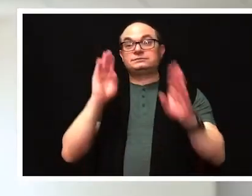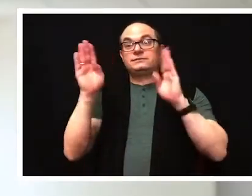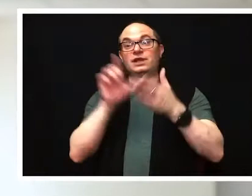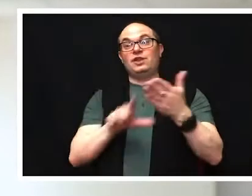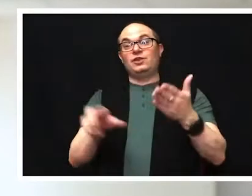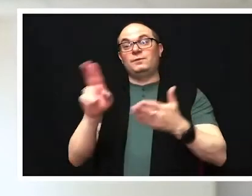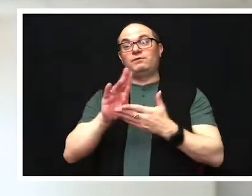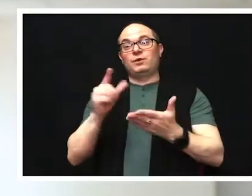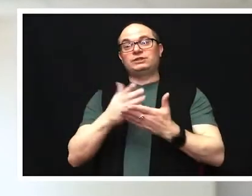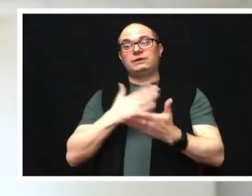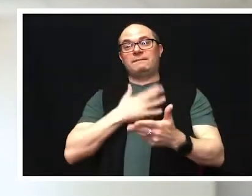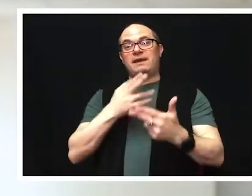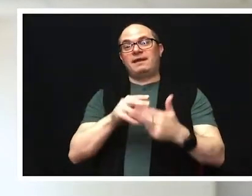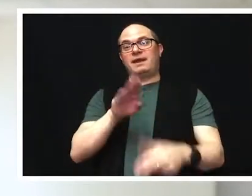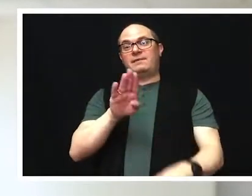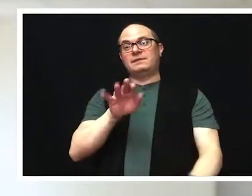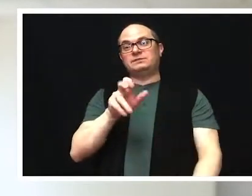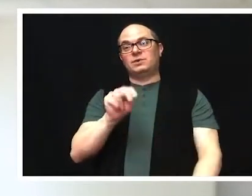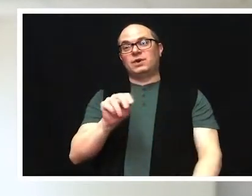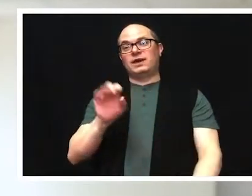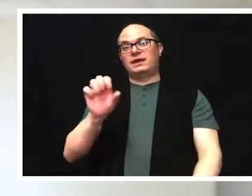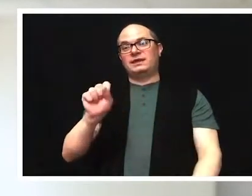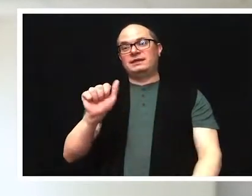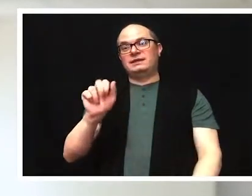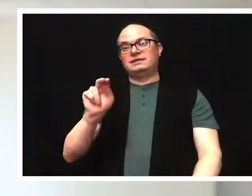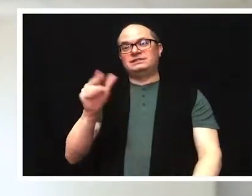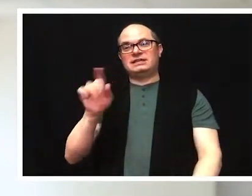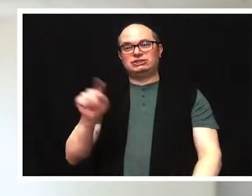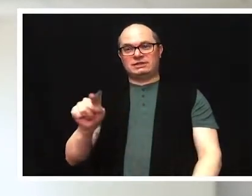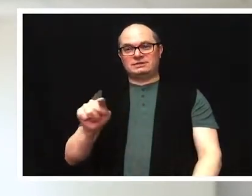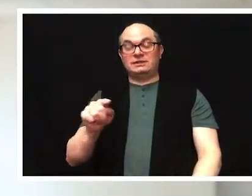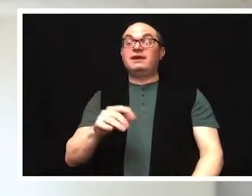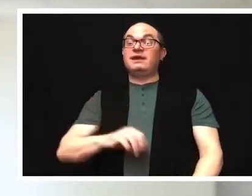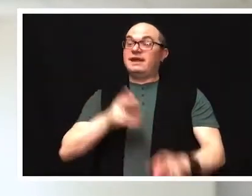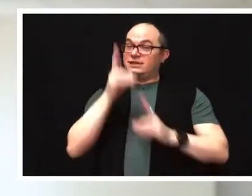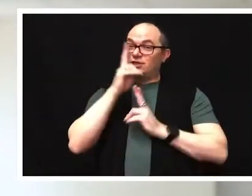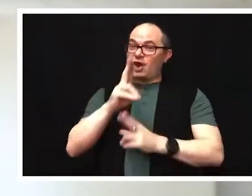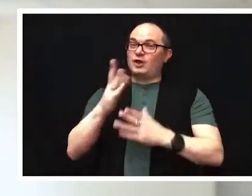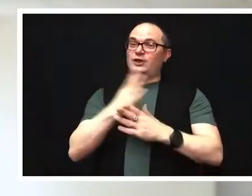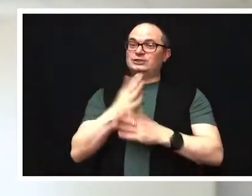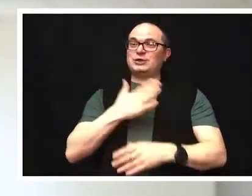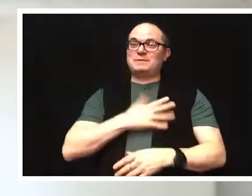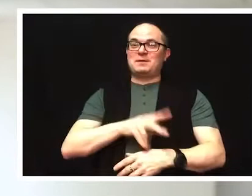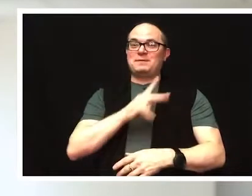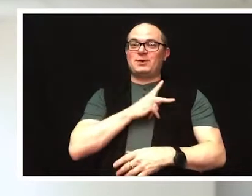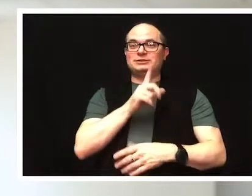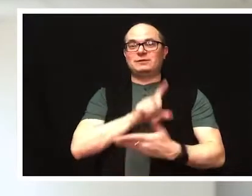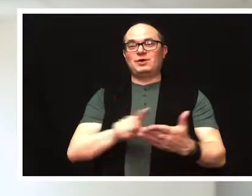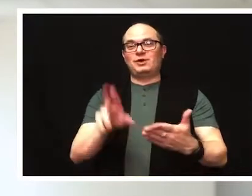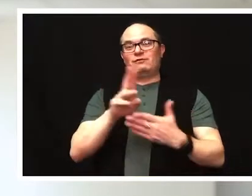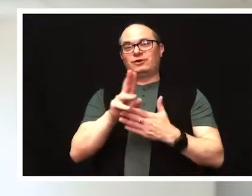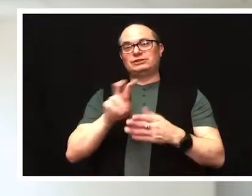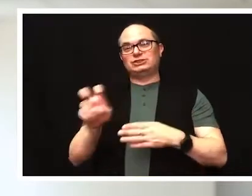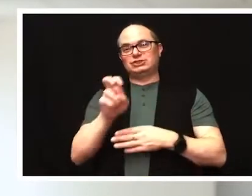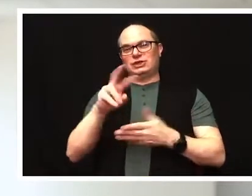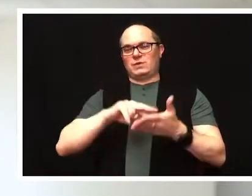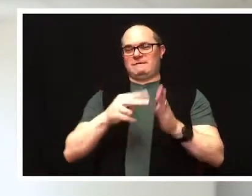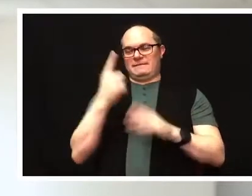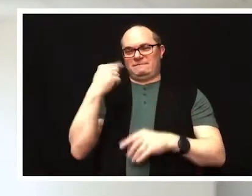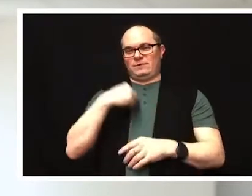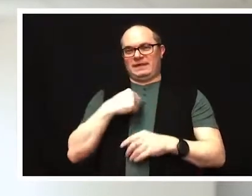Hello, Lamar graduates. My name is Brian Sanchez. It's an honor to get to share with you my own personal Lamar journey and what it's meant for